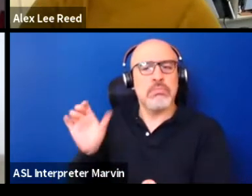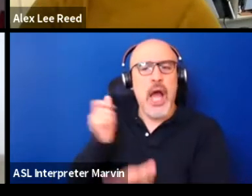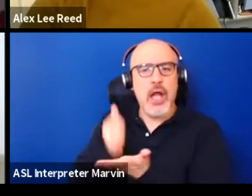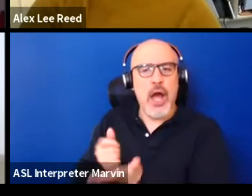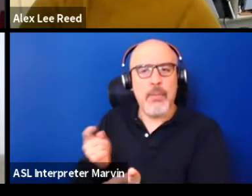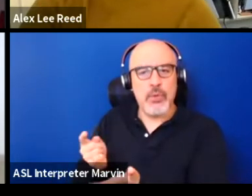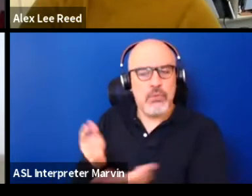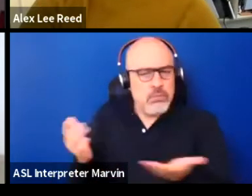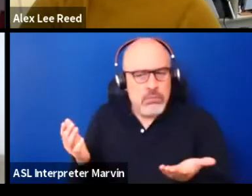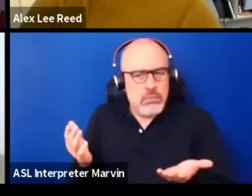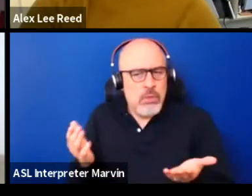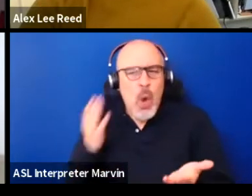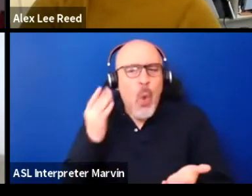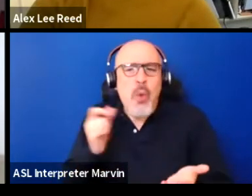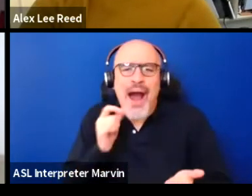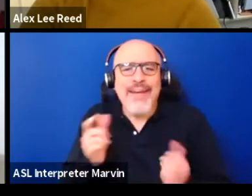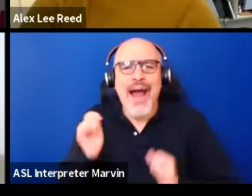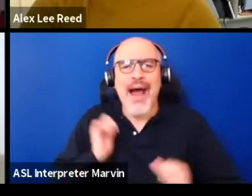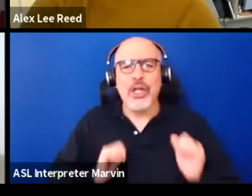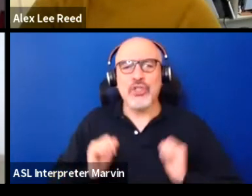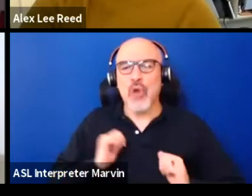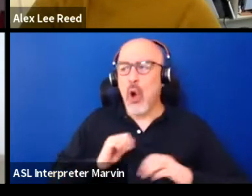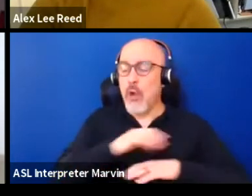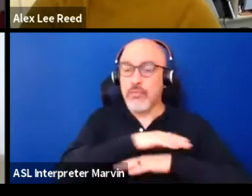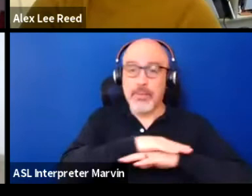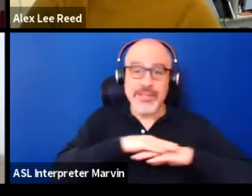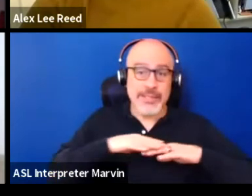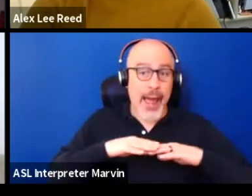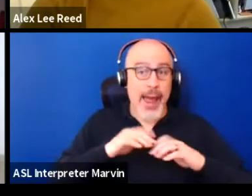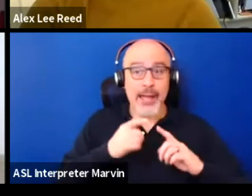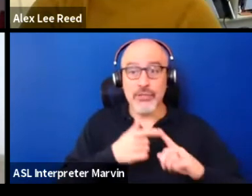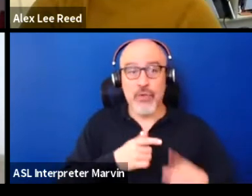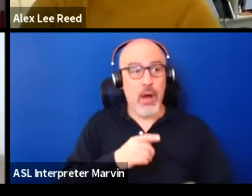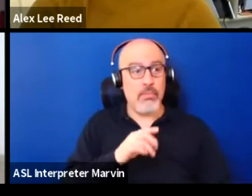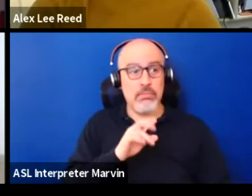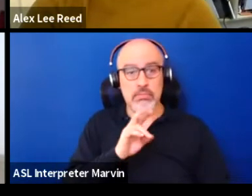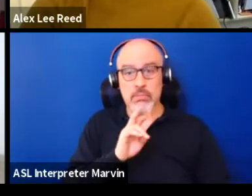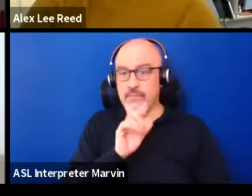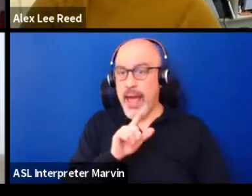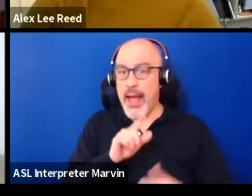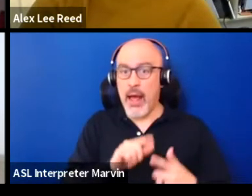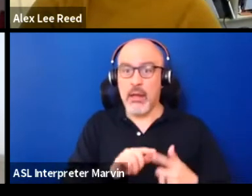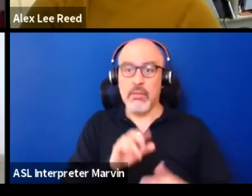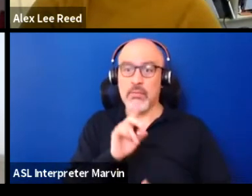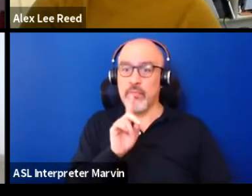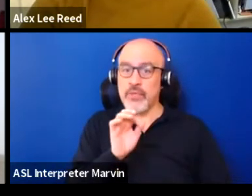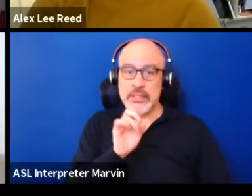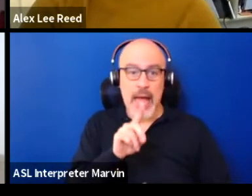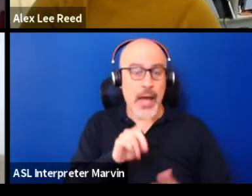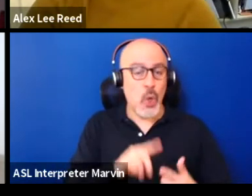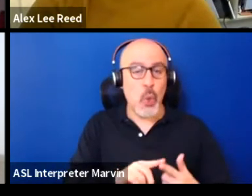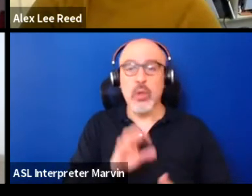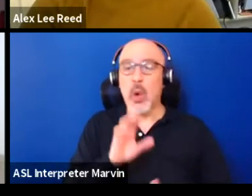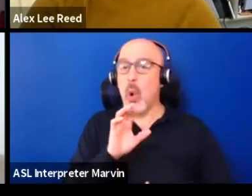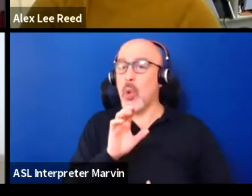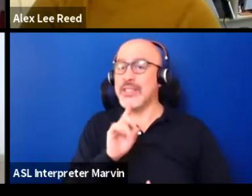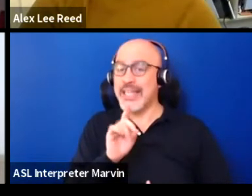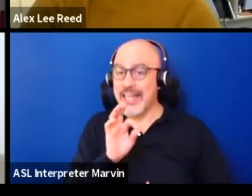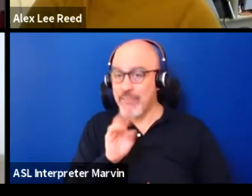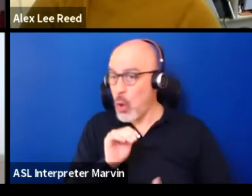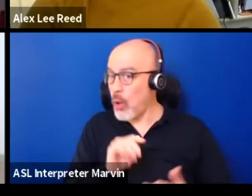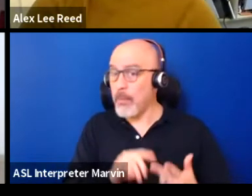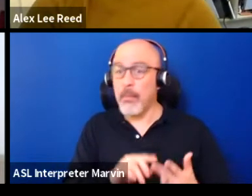show that comes from the stage of wherever Val and Donald or CD Form or Deidre